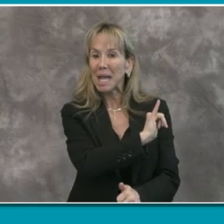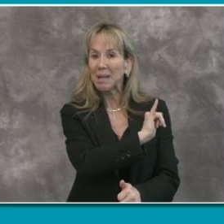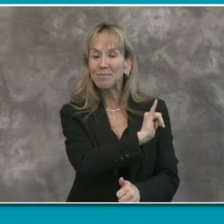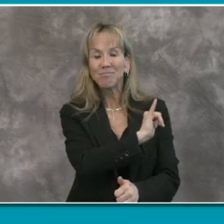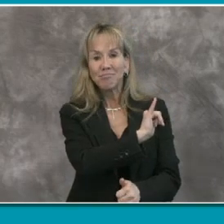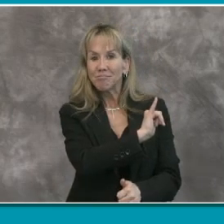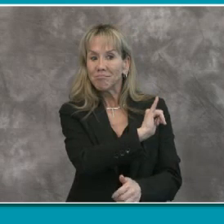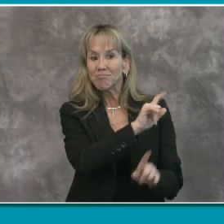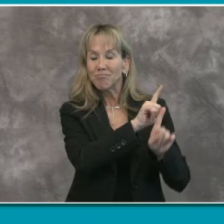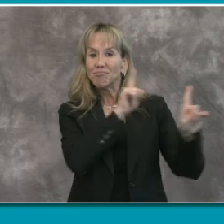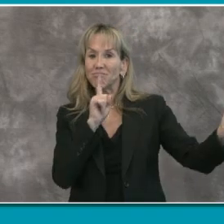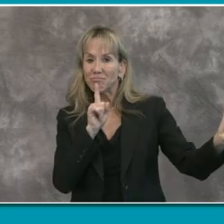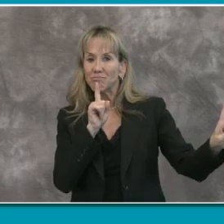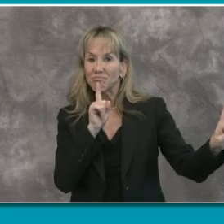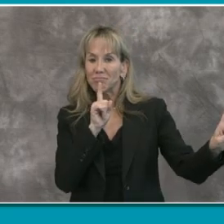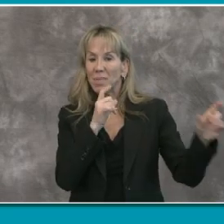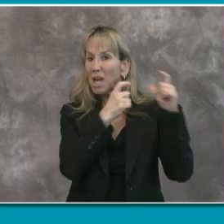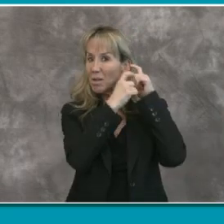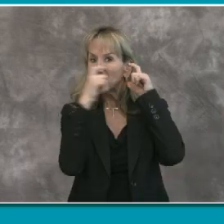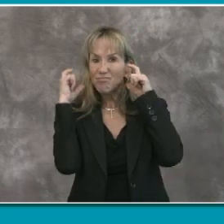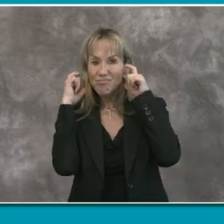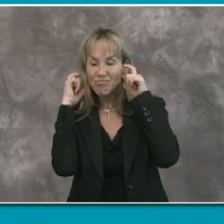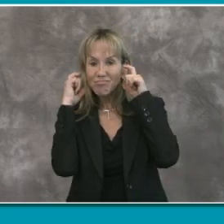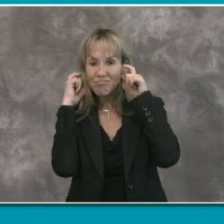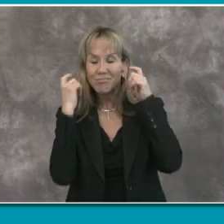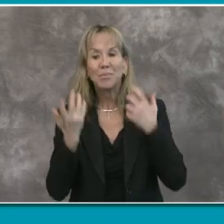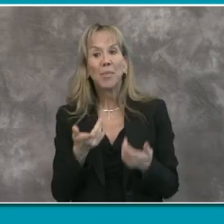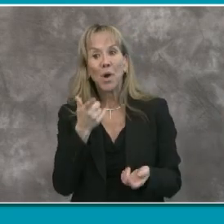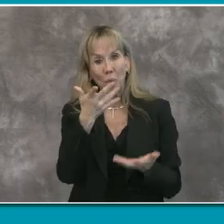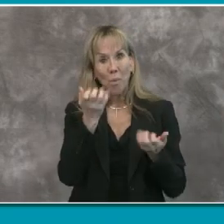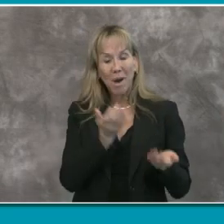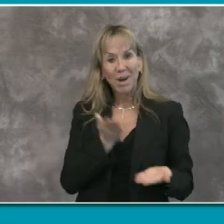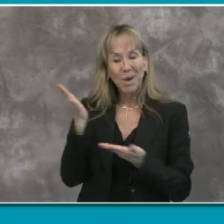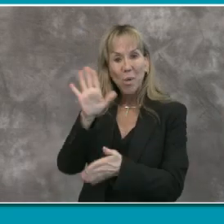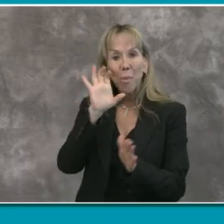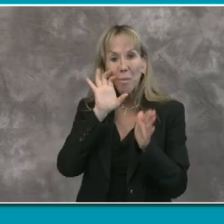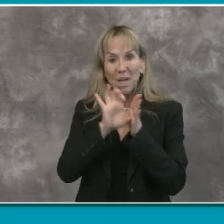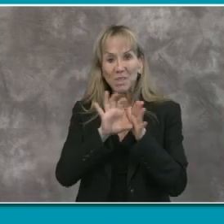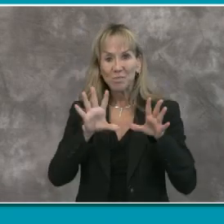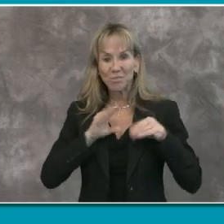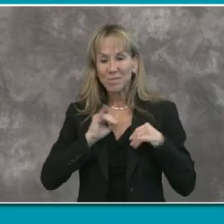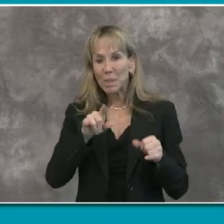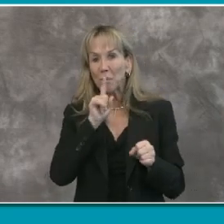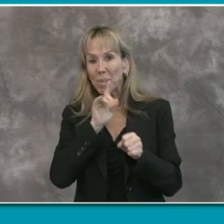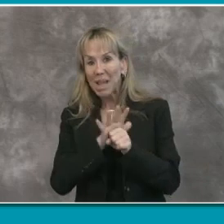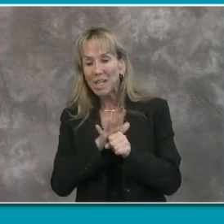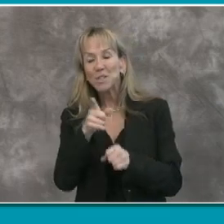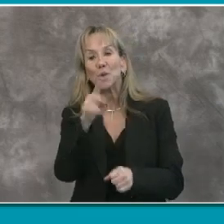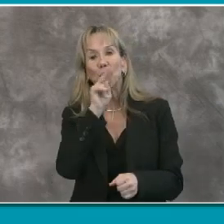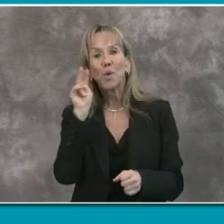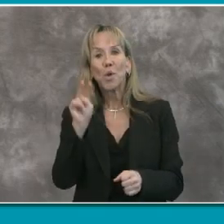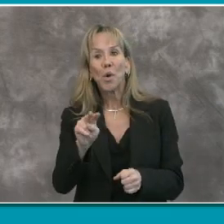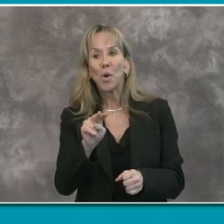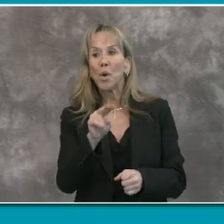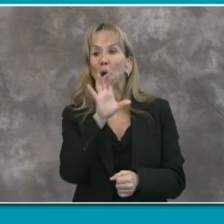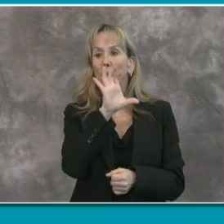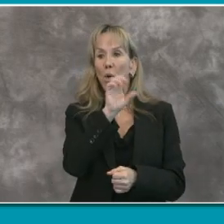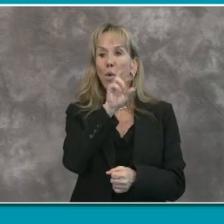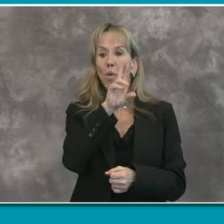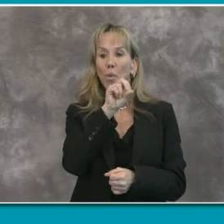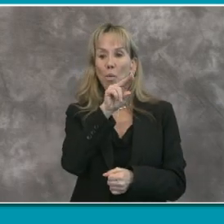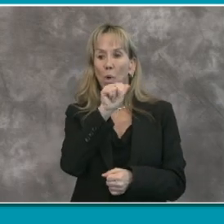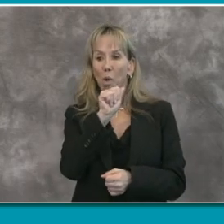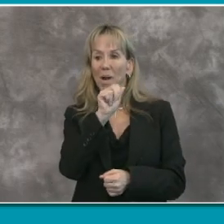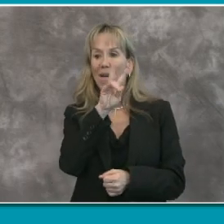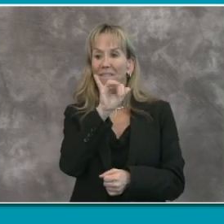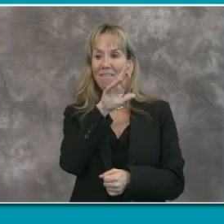maintain space, and cover your face. To submit your photo or take the pledge, we ask you to go to